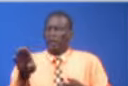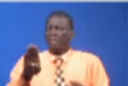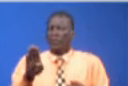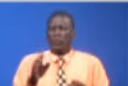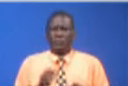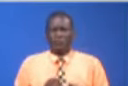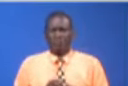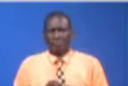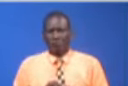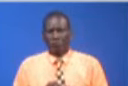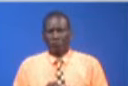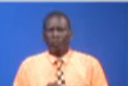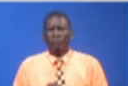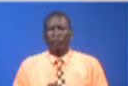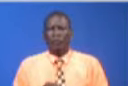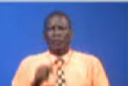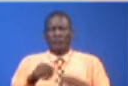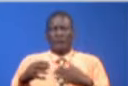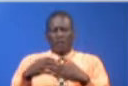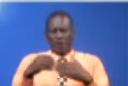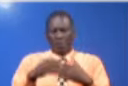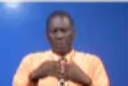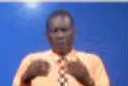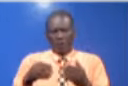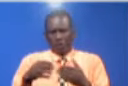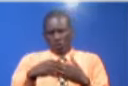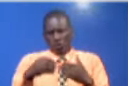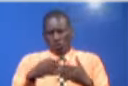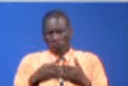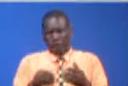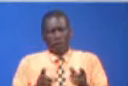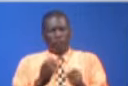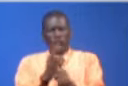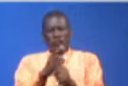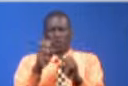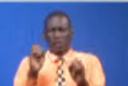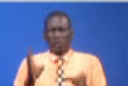so in US dollar, has not been even utilized.